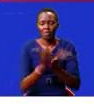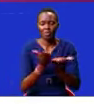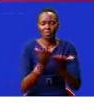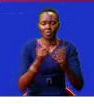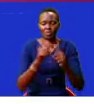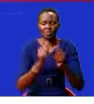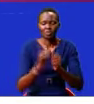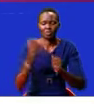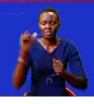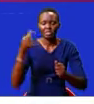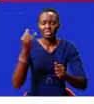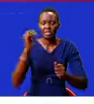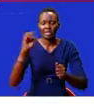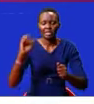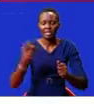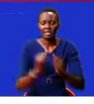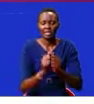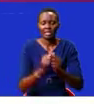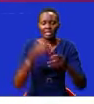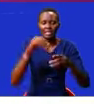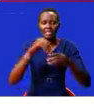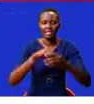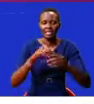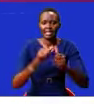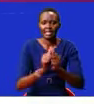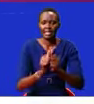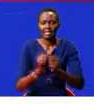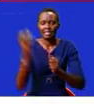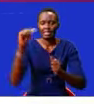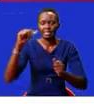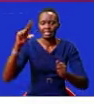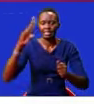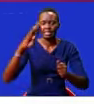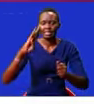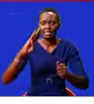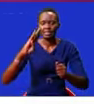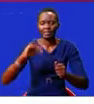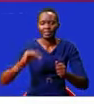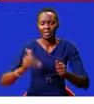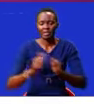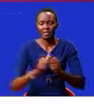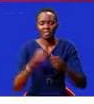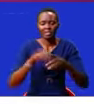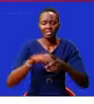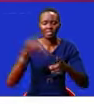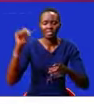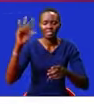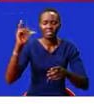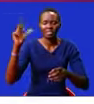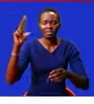Junior schools counties